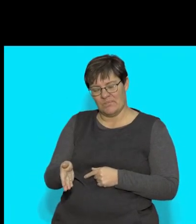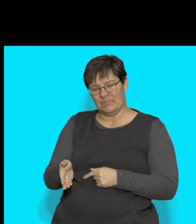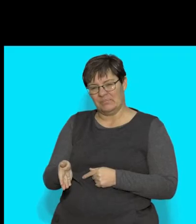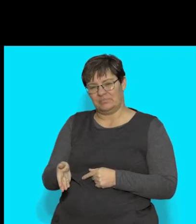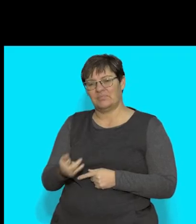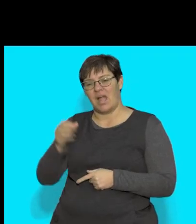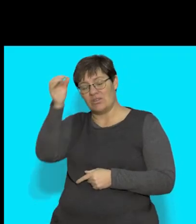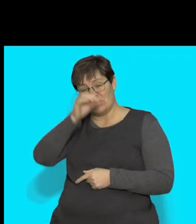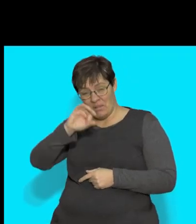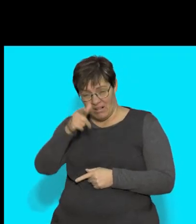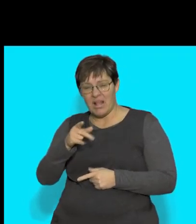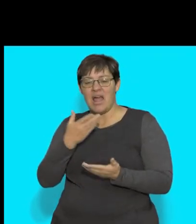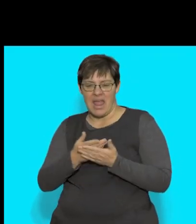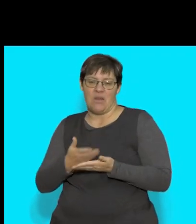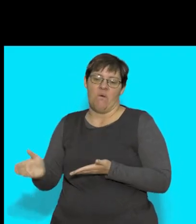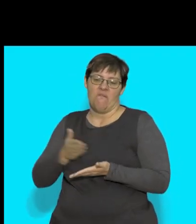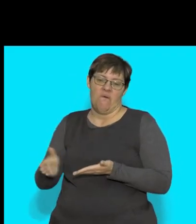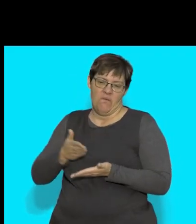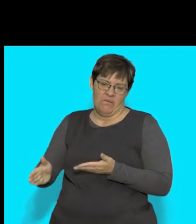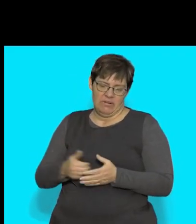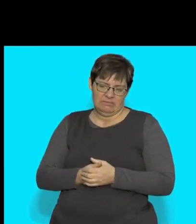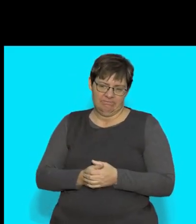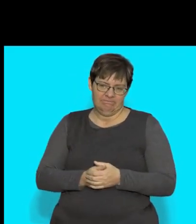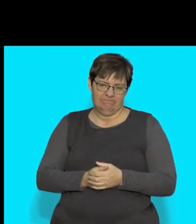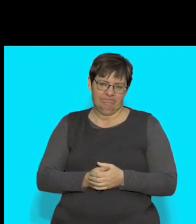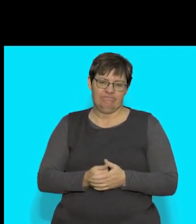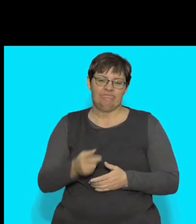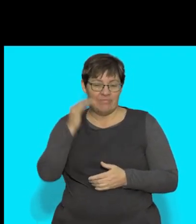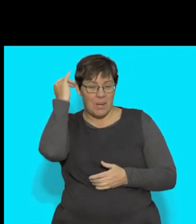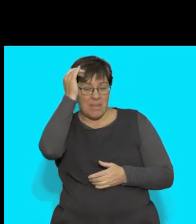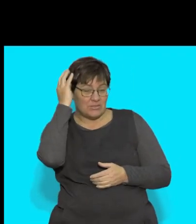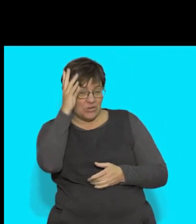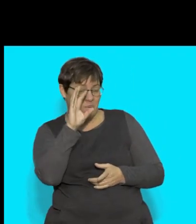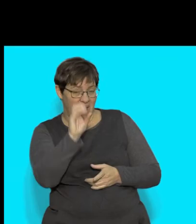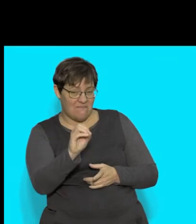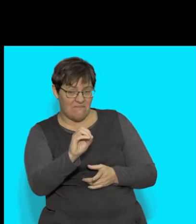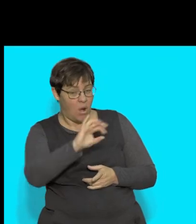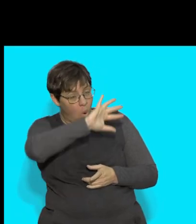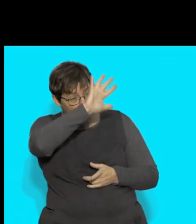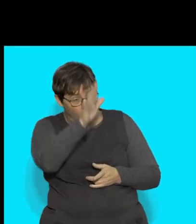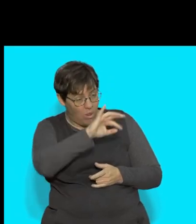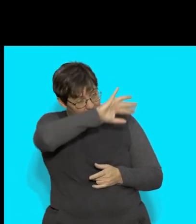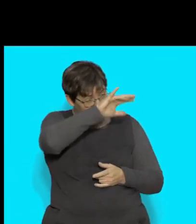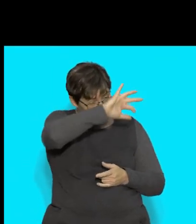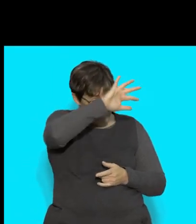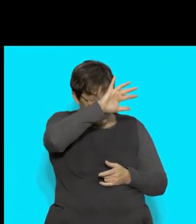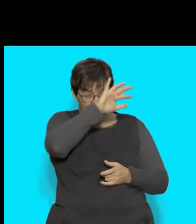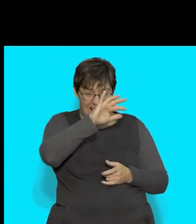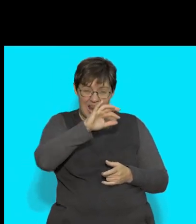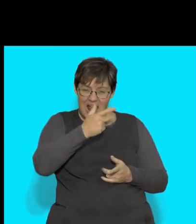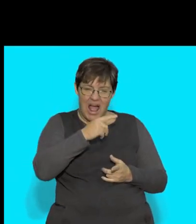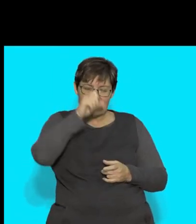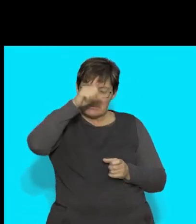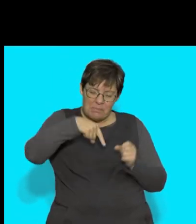these tubules that is going to be excreted. So imagine if I've got all of them and they